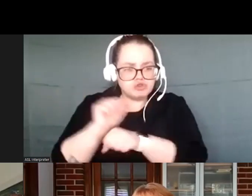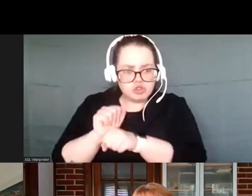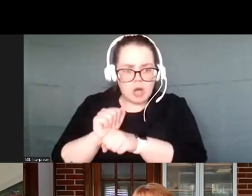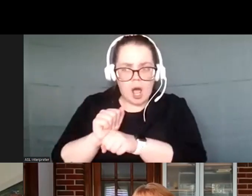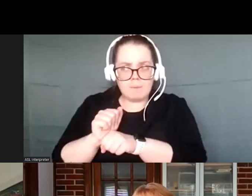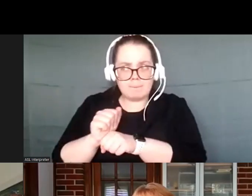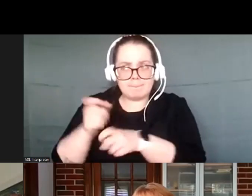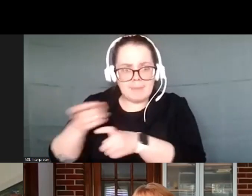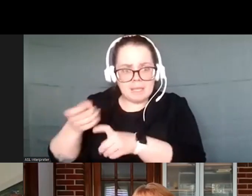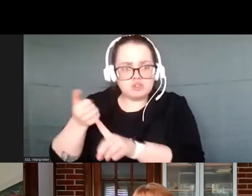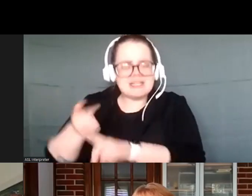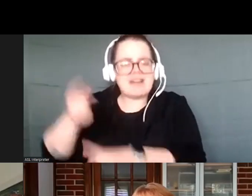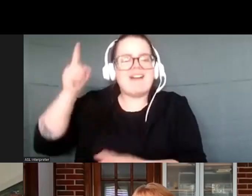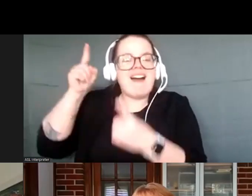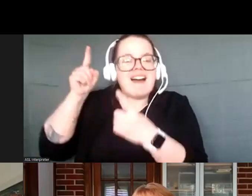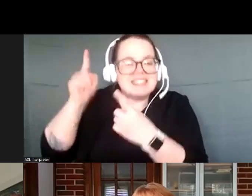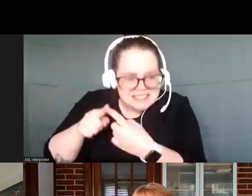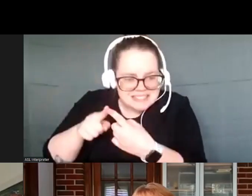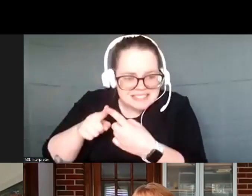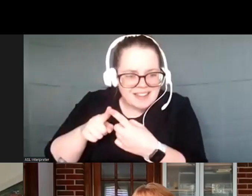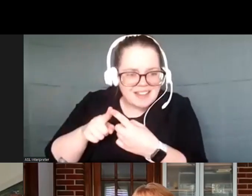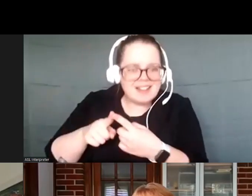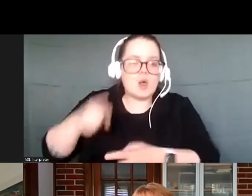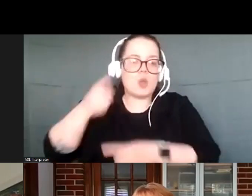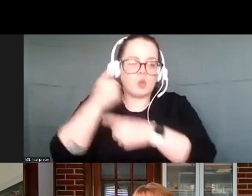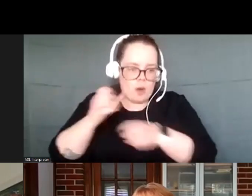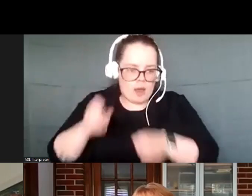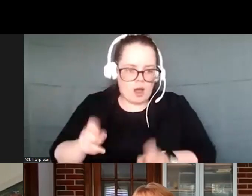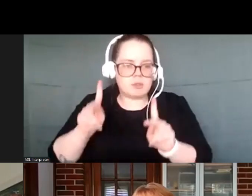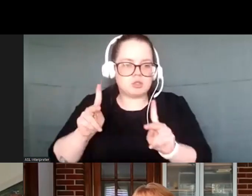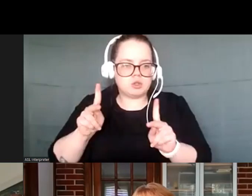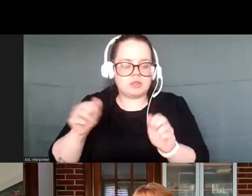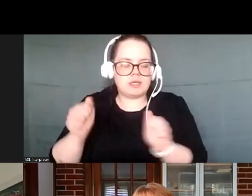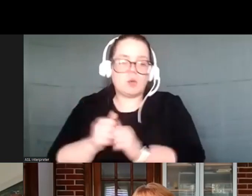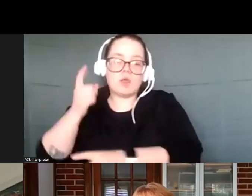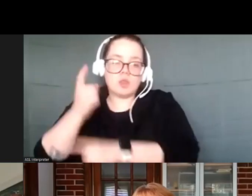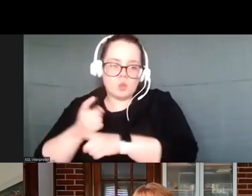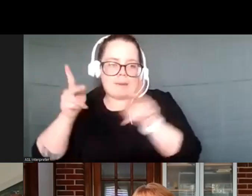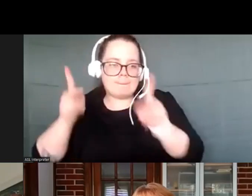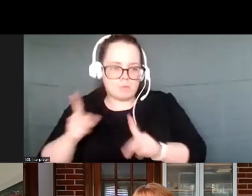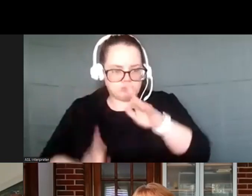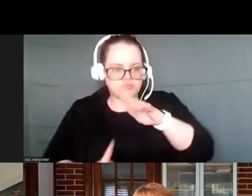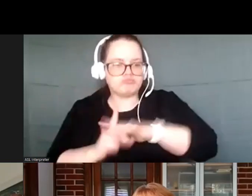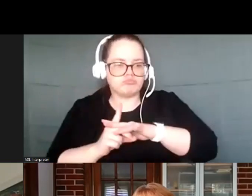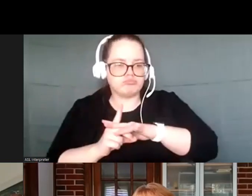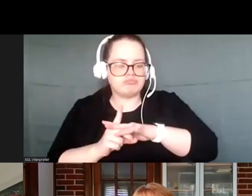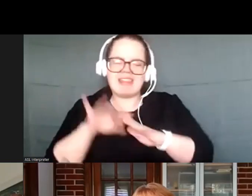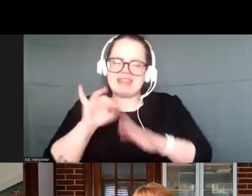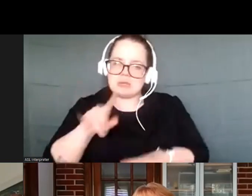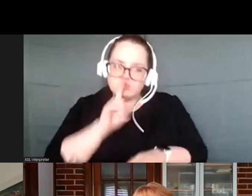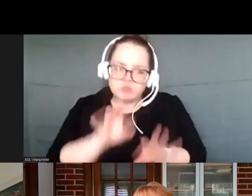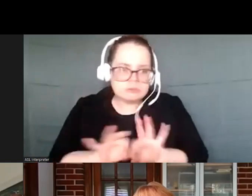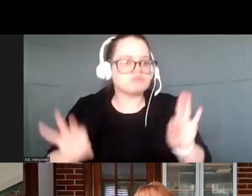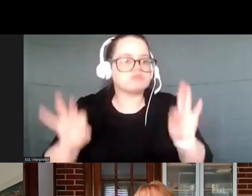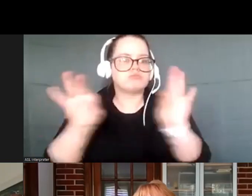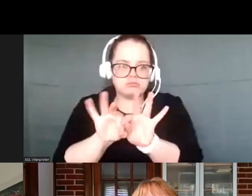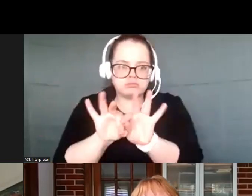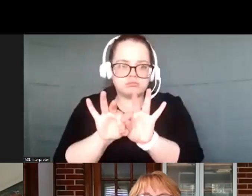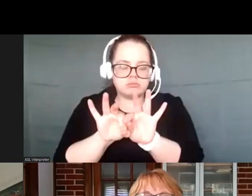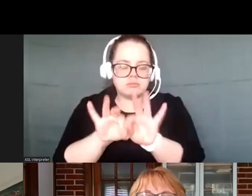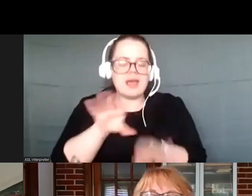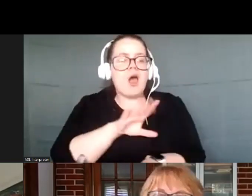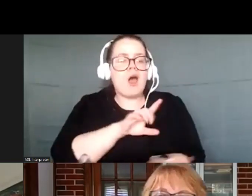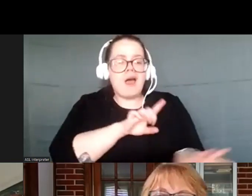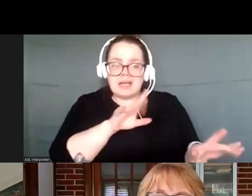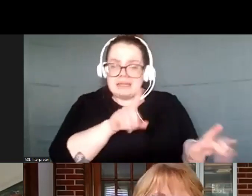yourself until the right opportunity with the right person aligns. It's so key. And I also